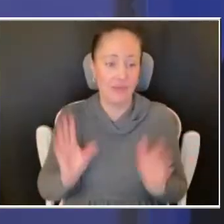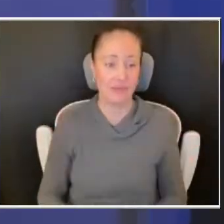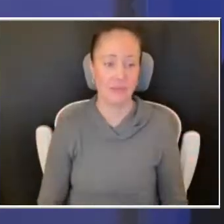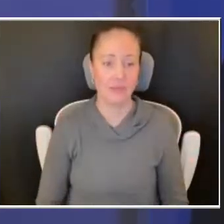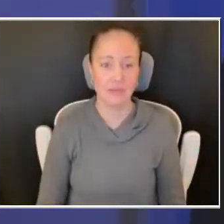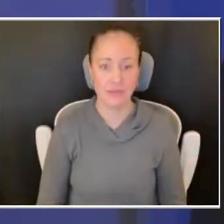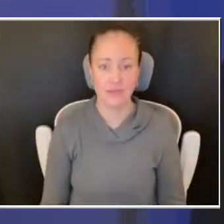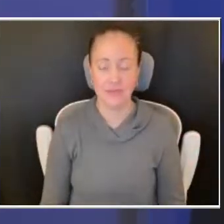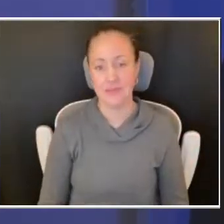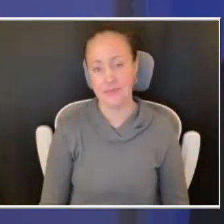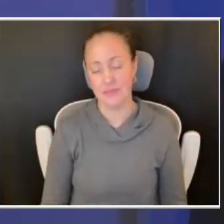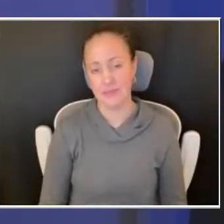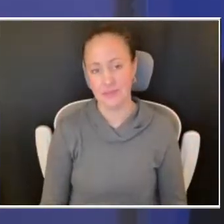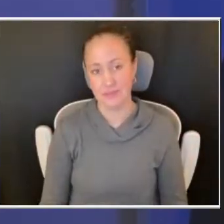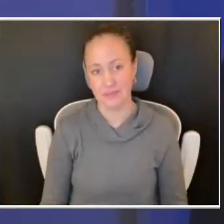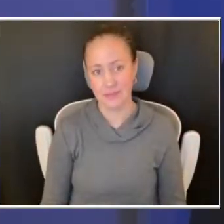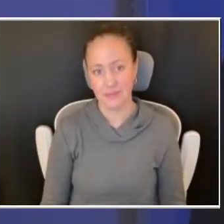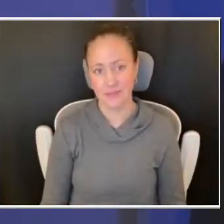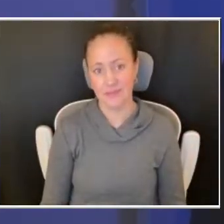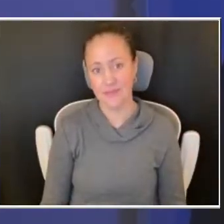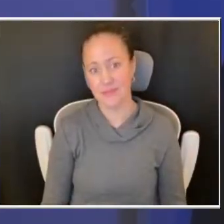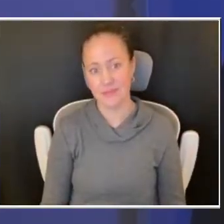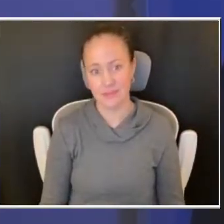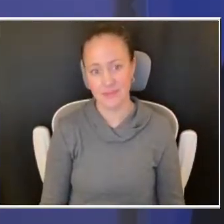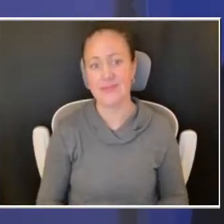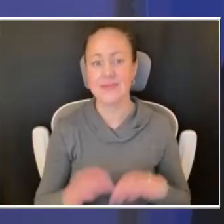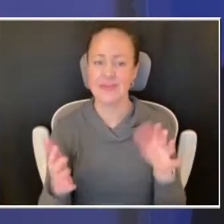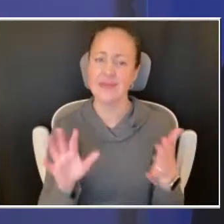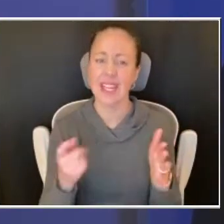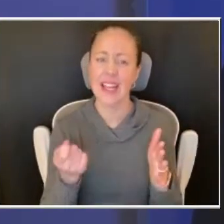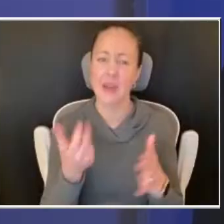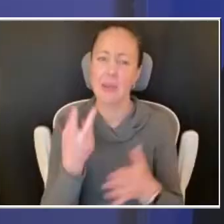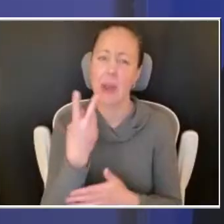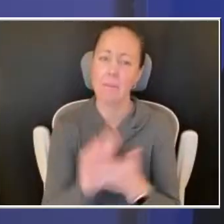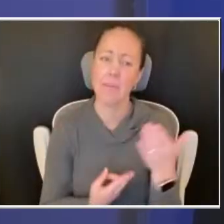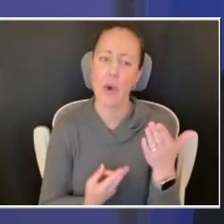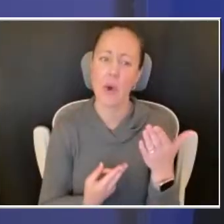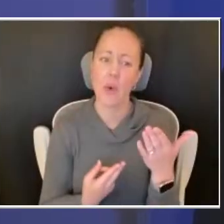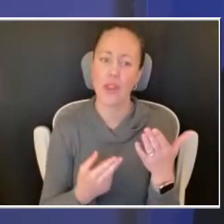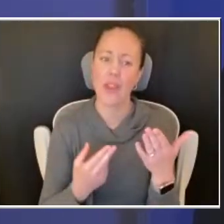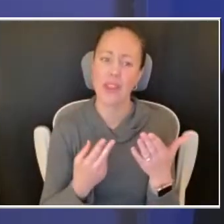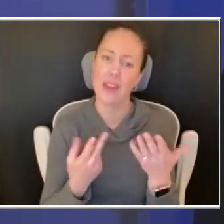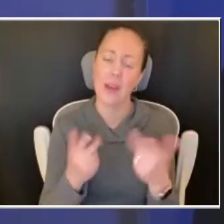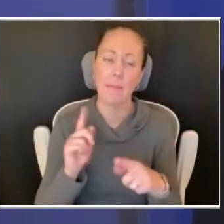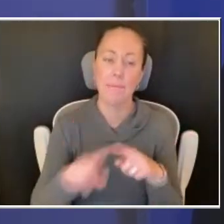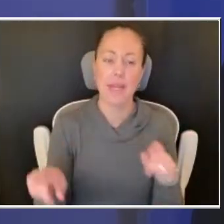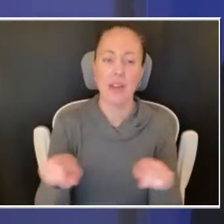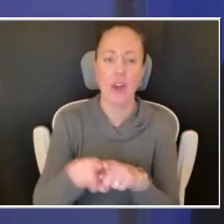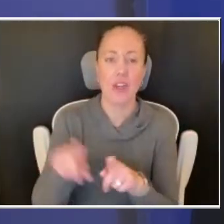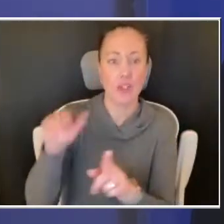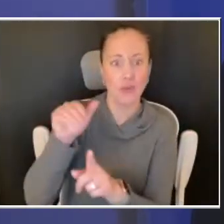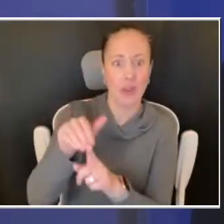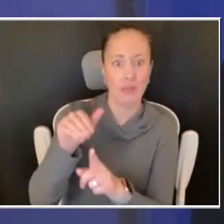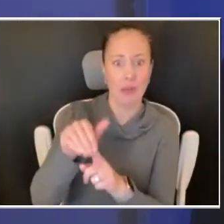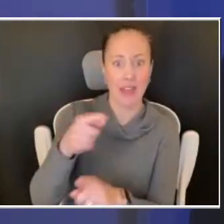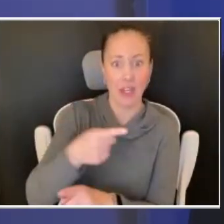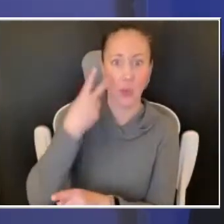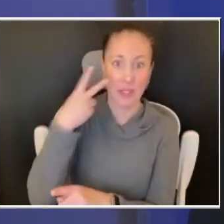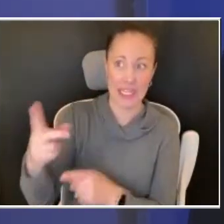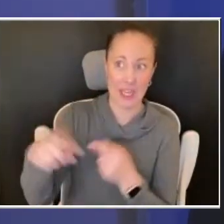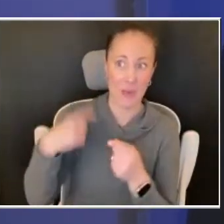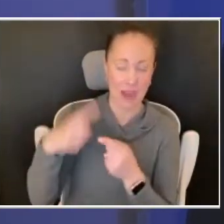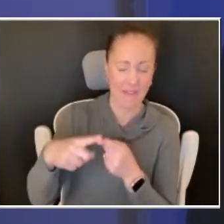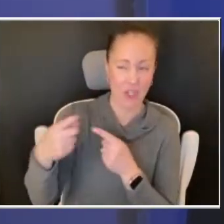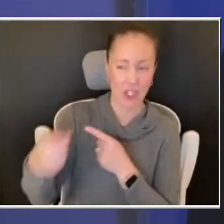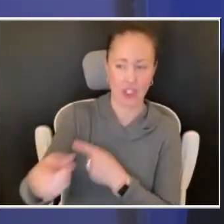obviously it's some of both of that, but you know, it's also reminding her of, you know, you see her when she's not rested, or you see when